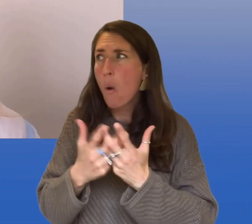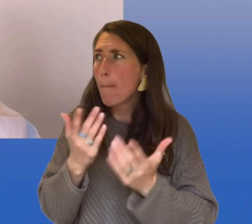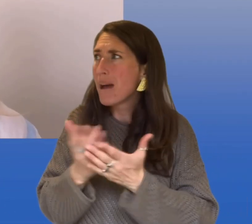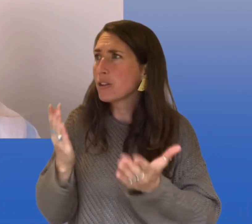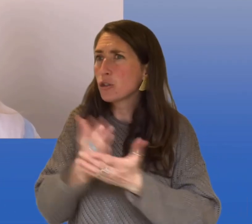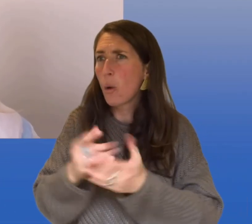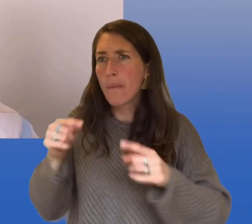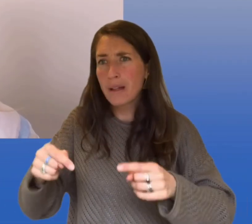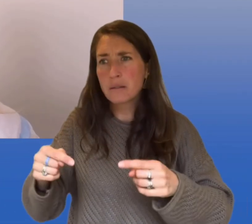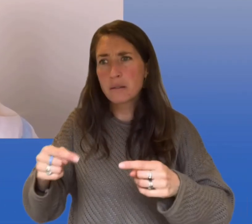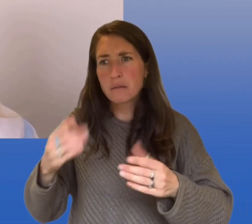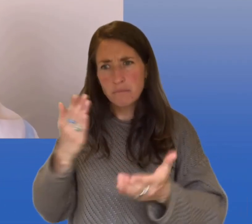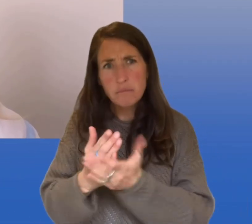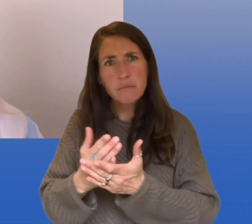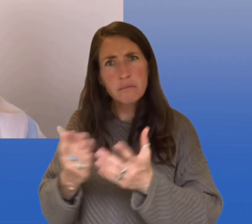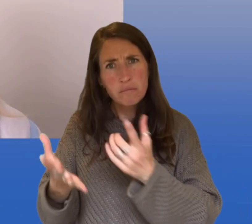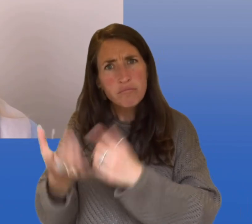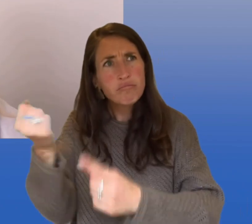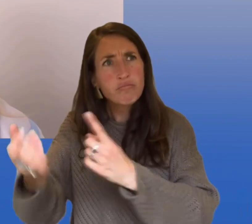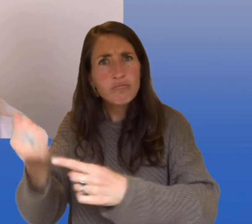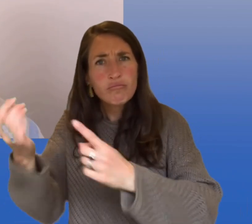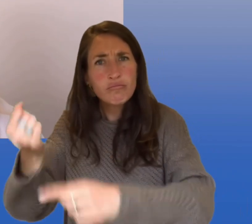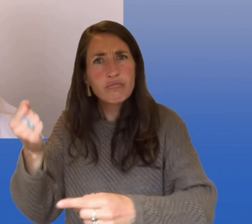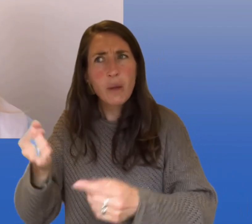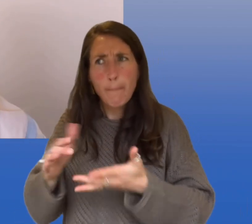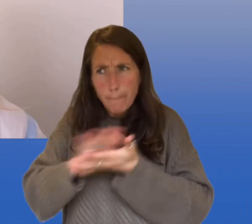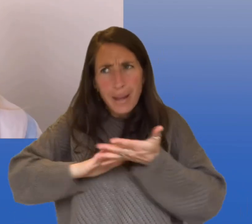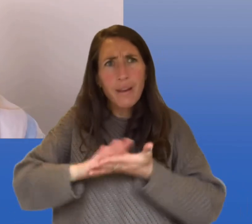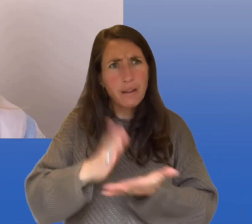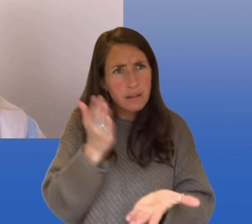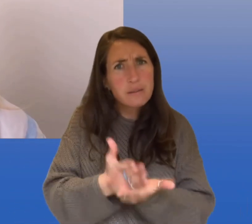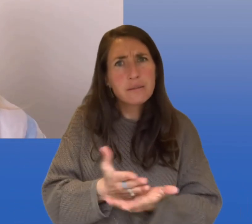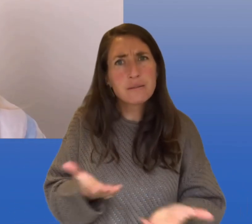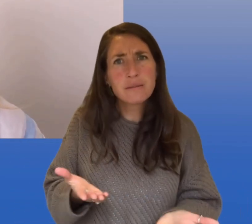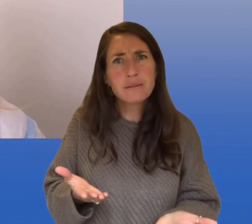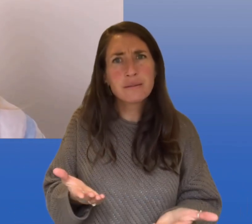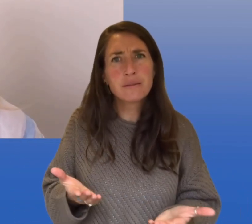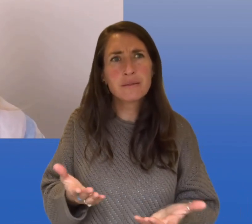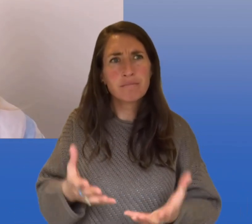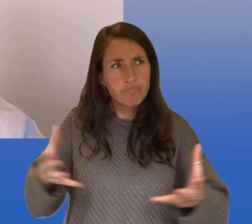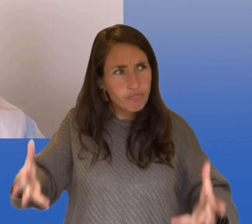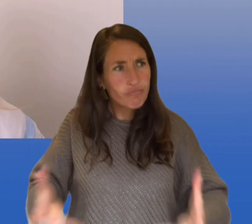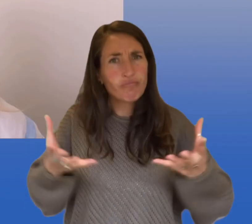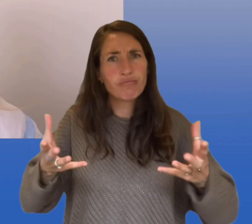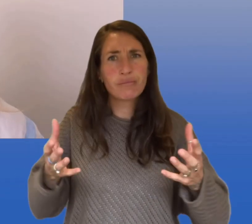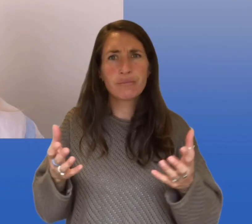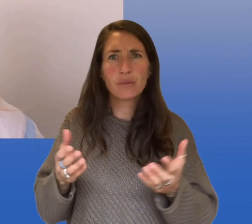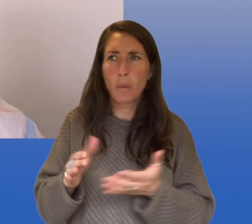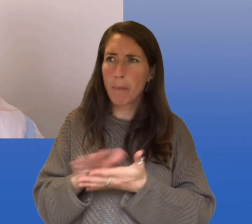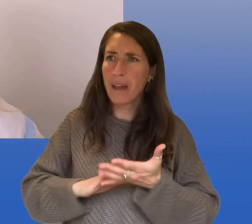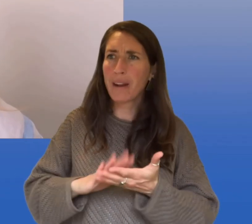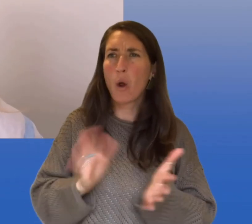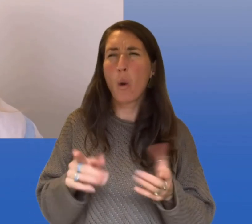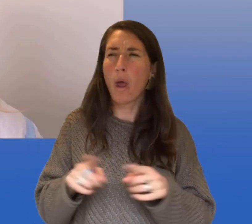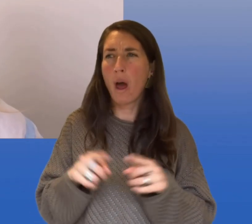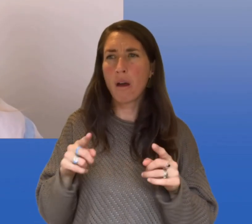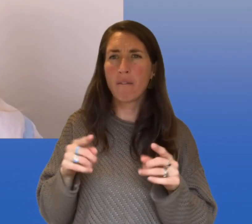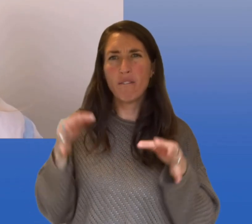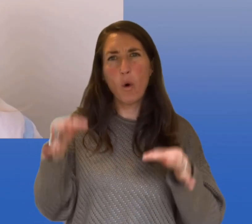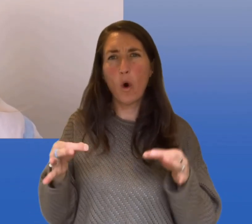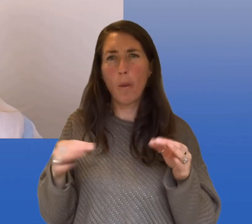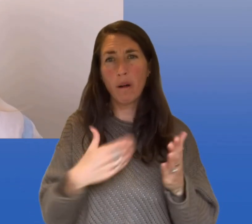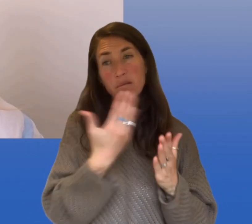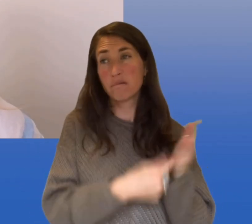it more meaningful? So how do we report on the things that we have to report on, but actually bulk it out and add meaning to it